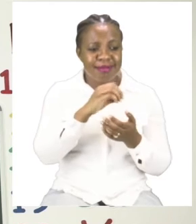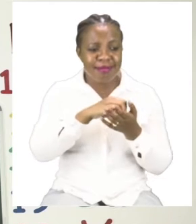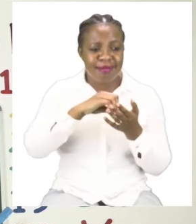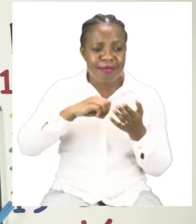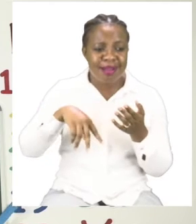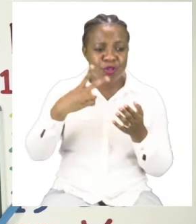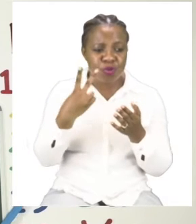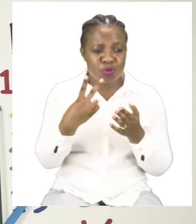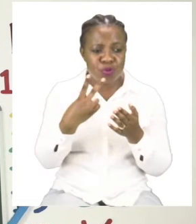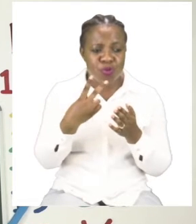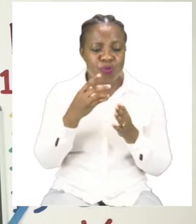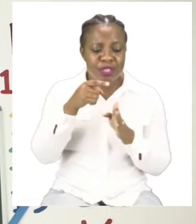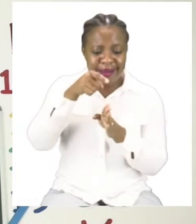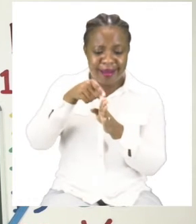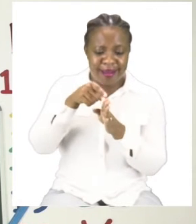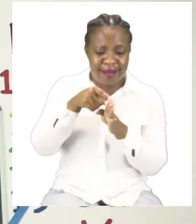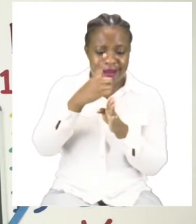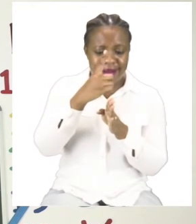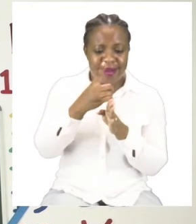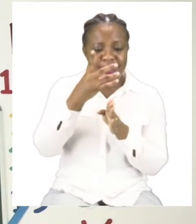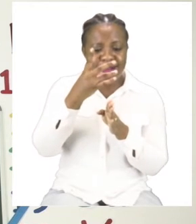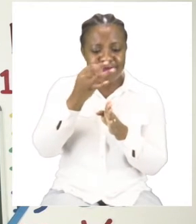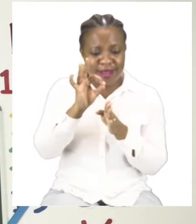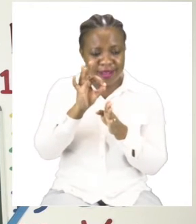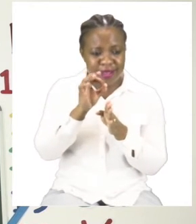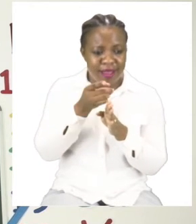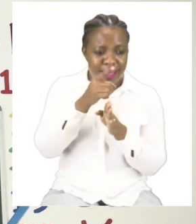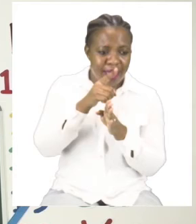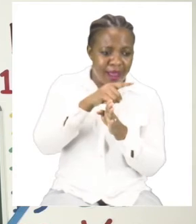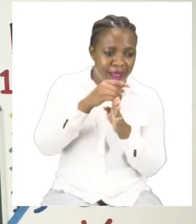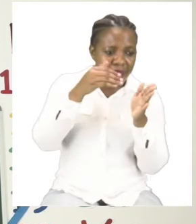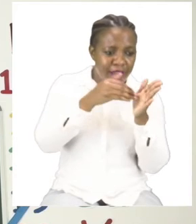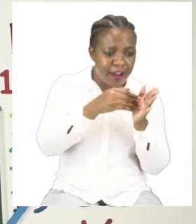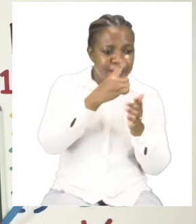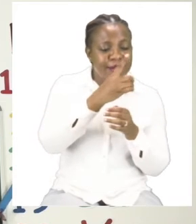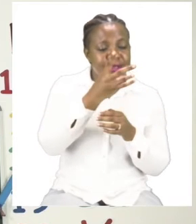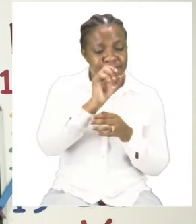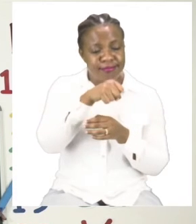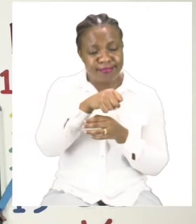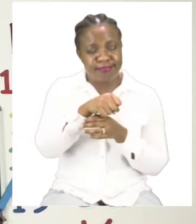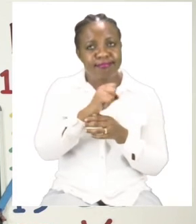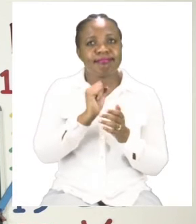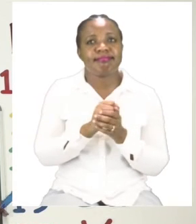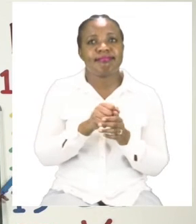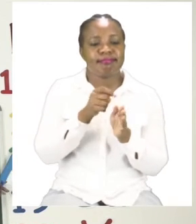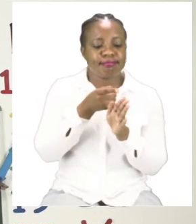away 2, let's start at 19, we should get to 17. Let's go.